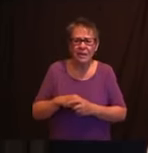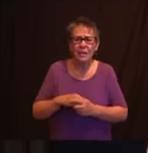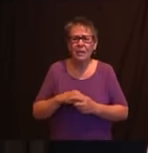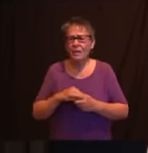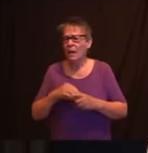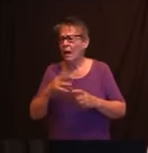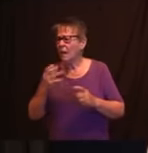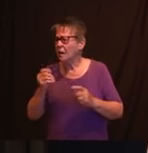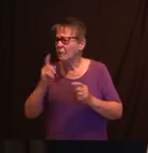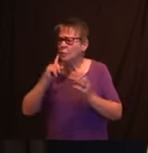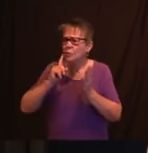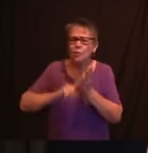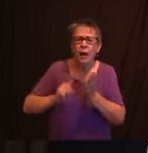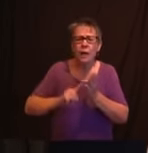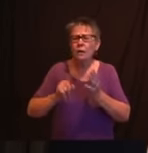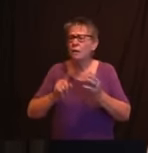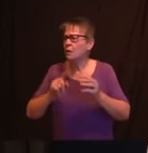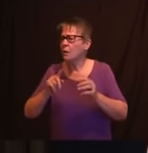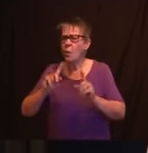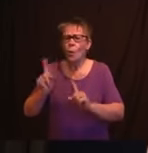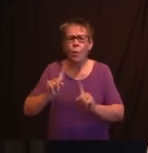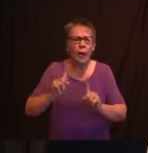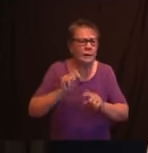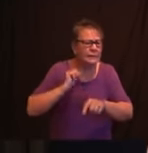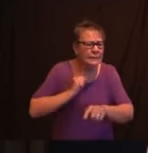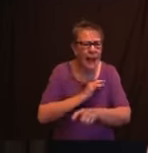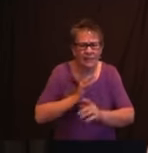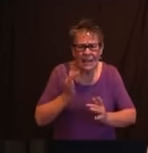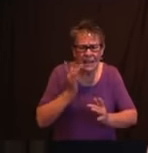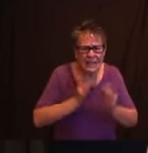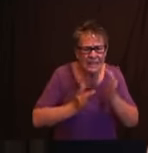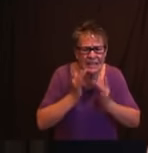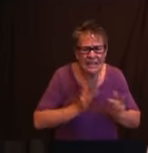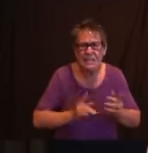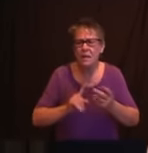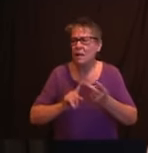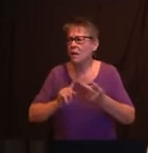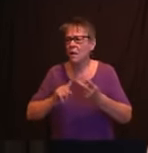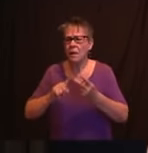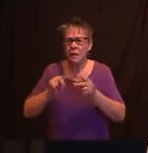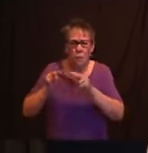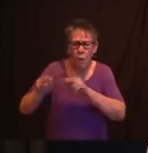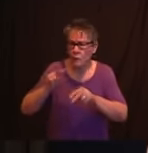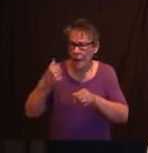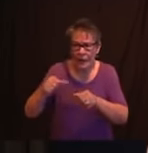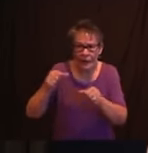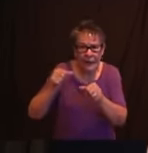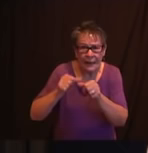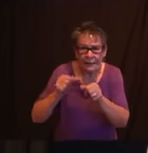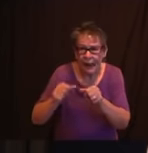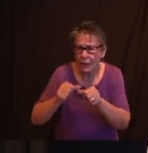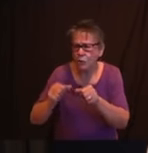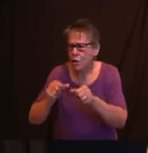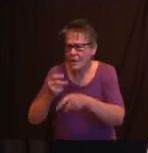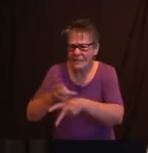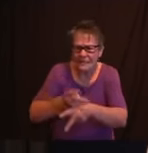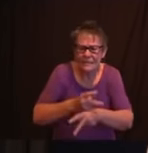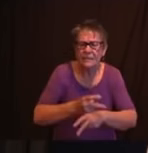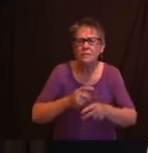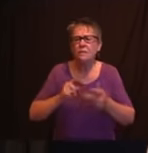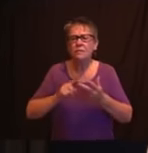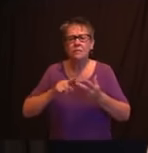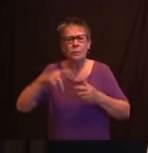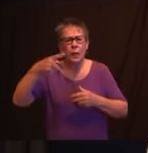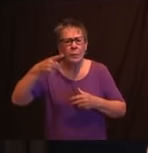nursing facilities. We need a long-term vision that truly learns the lessons of the past 2 years,